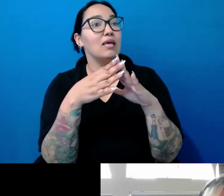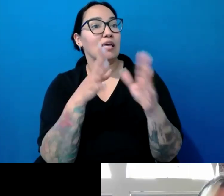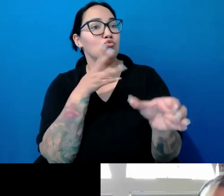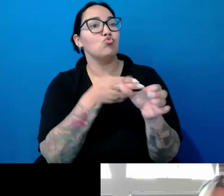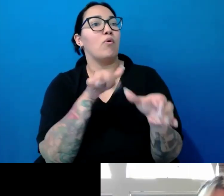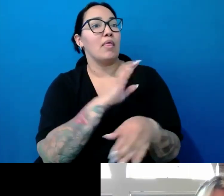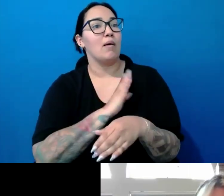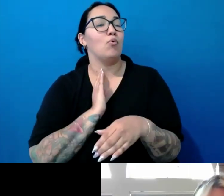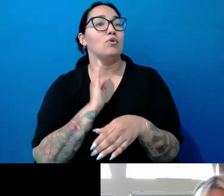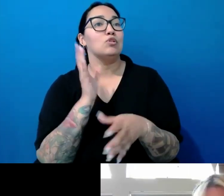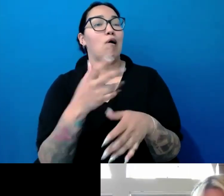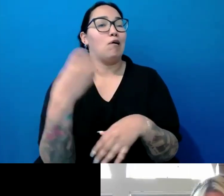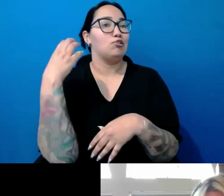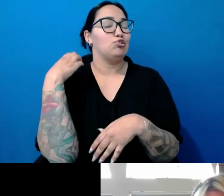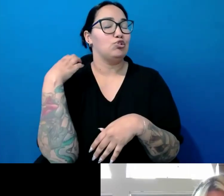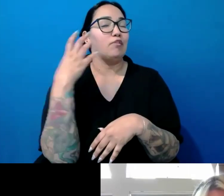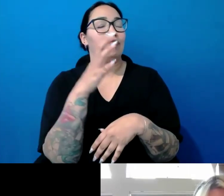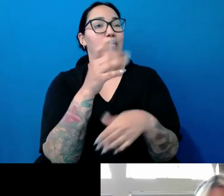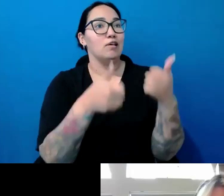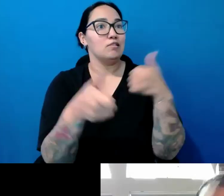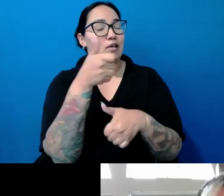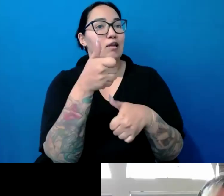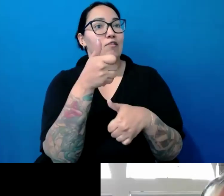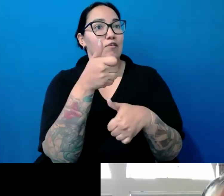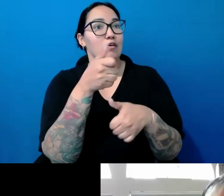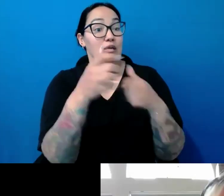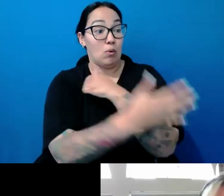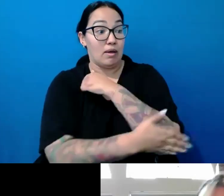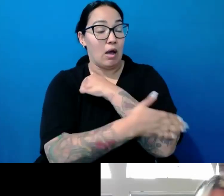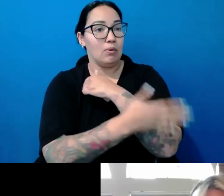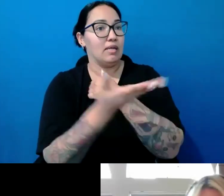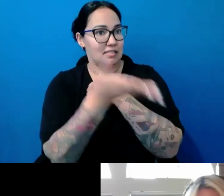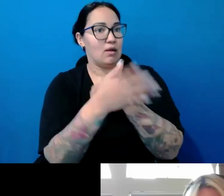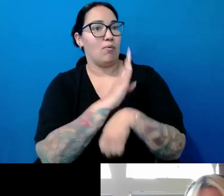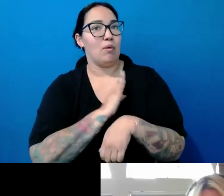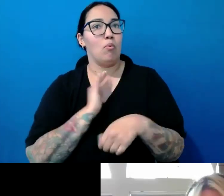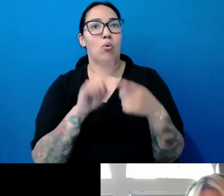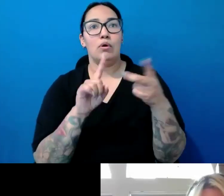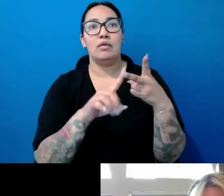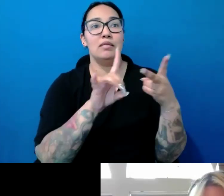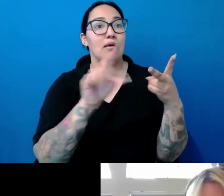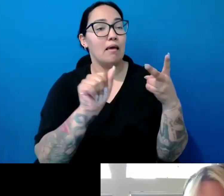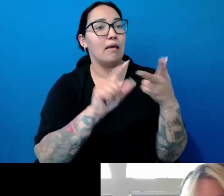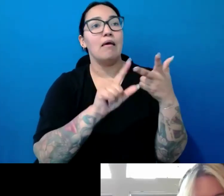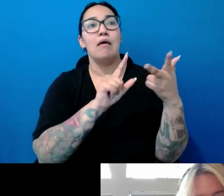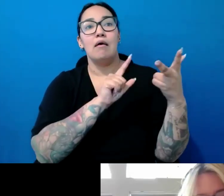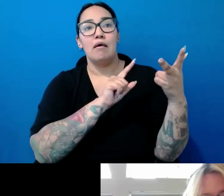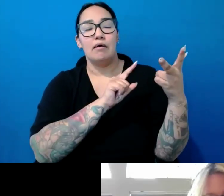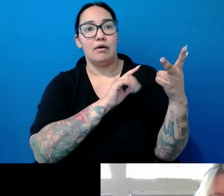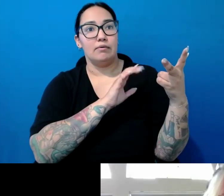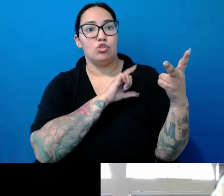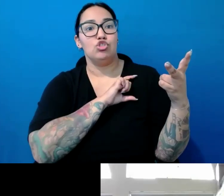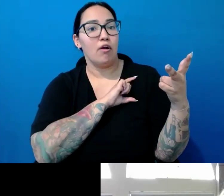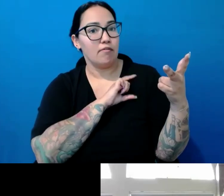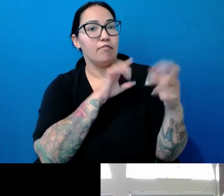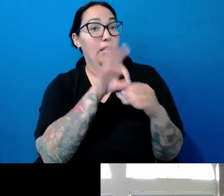chief executive office of our county sits on that board, the elected district attorney, the sheriff's department, our elected sheriff, but